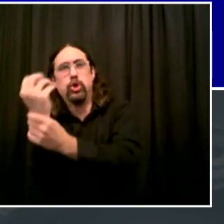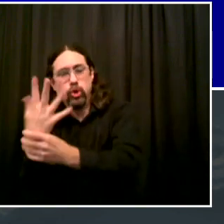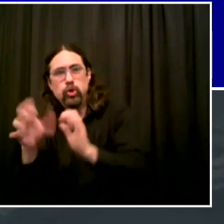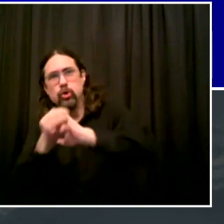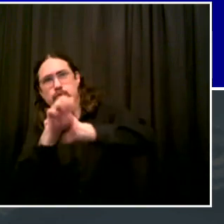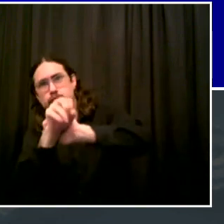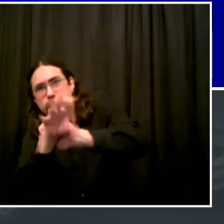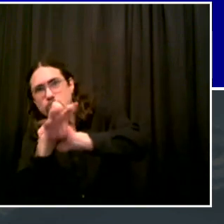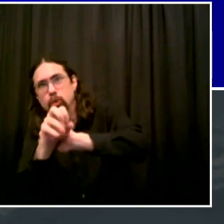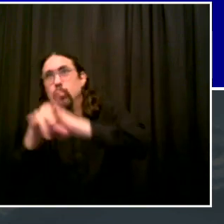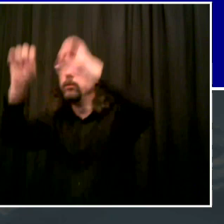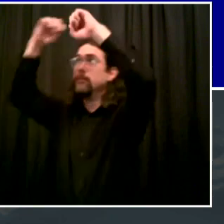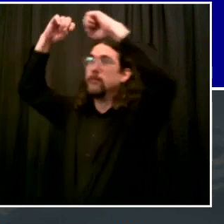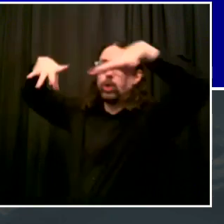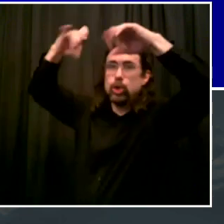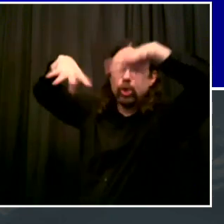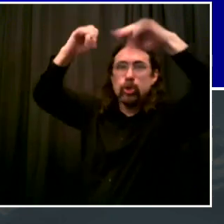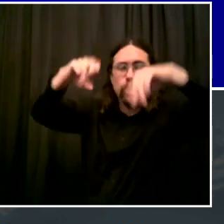nyc.gov/parks.